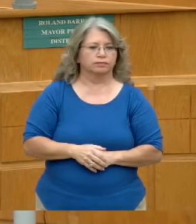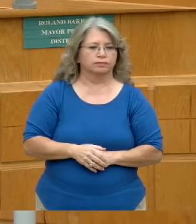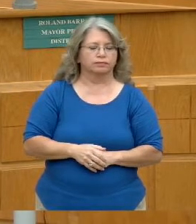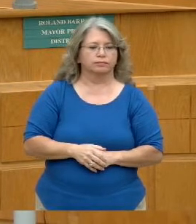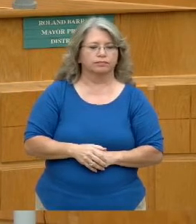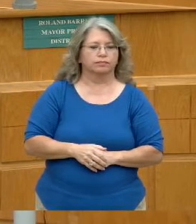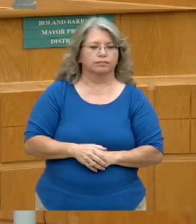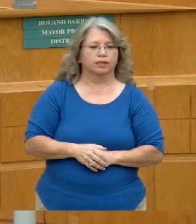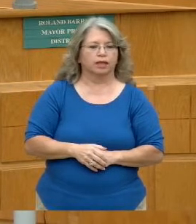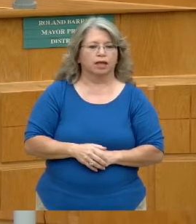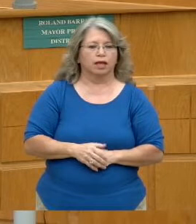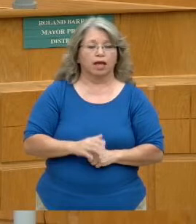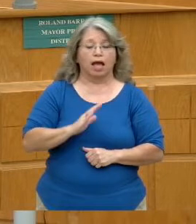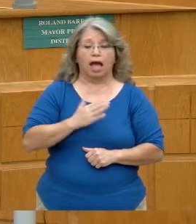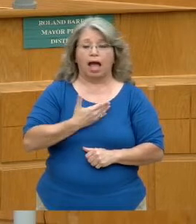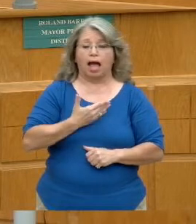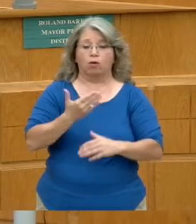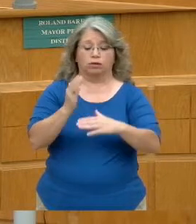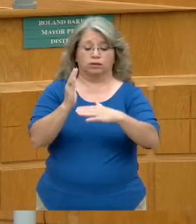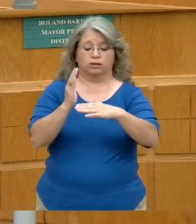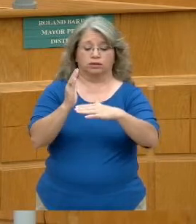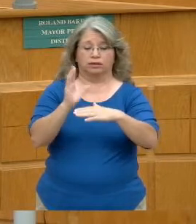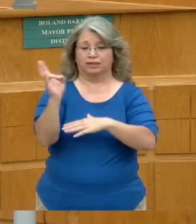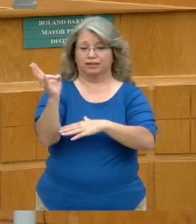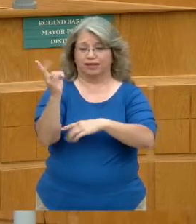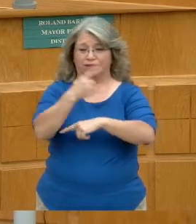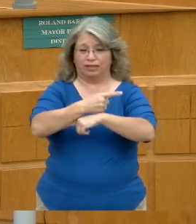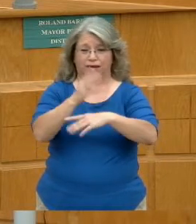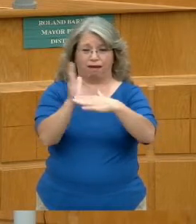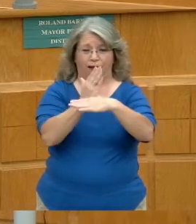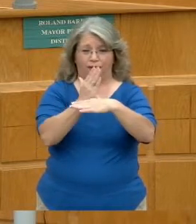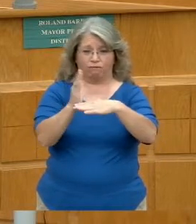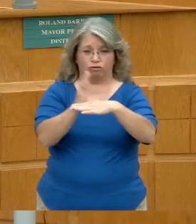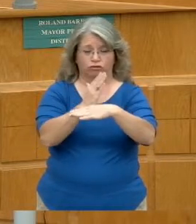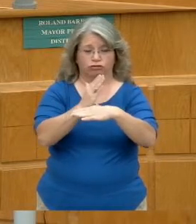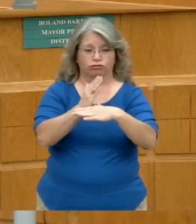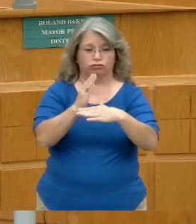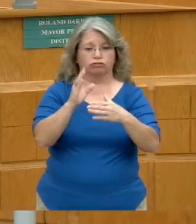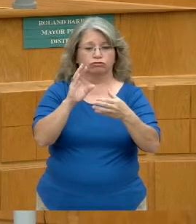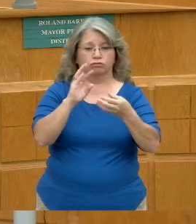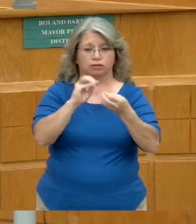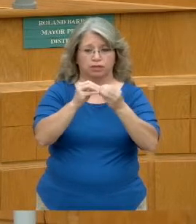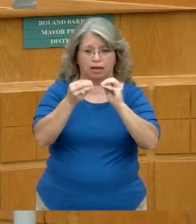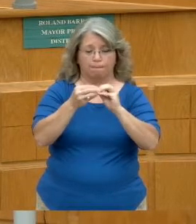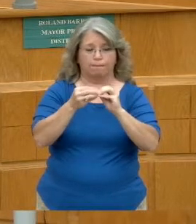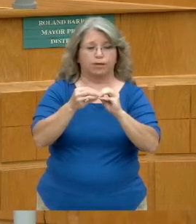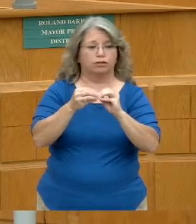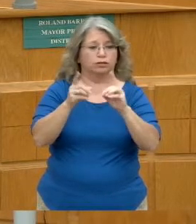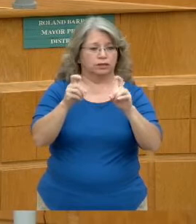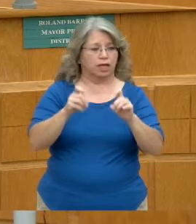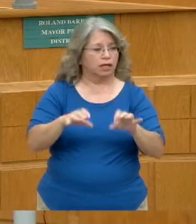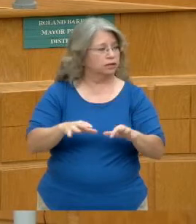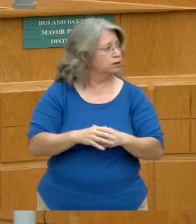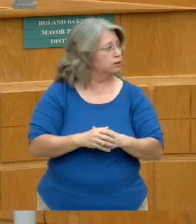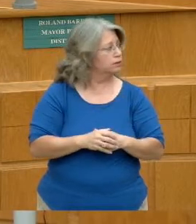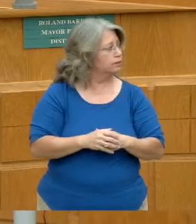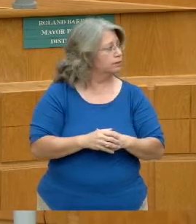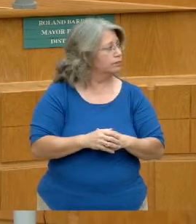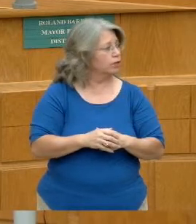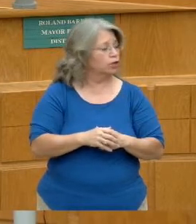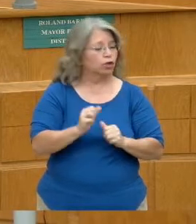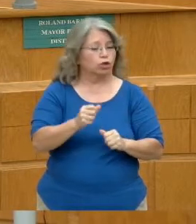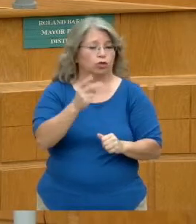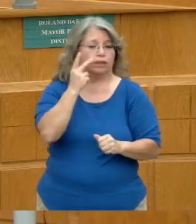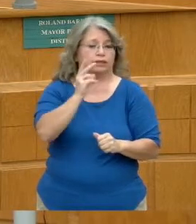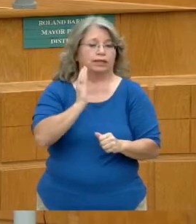average charts. This shows testing and the number of positives. I'll show you next. But as I mentioned, you can see